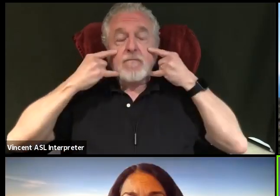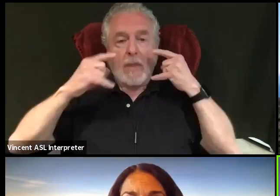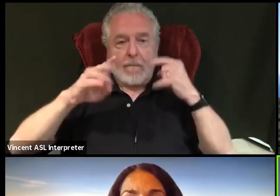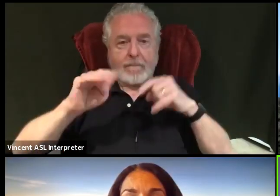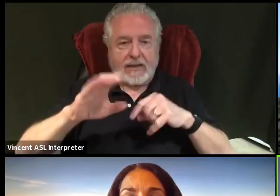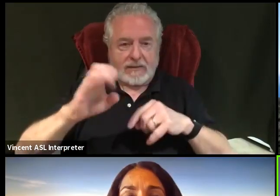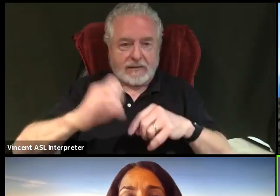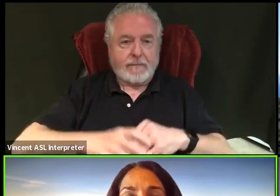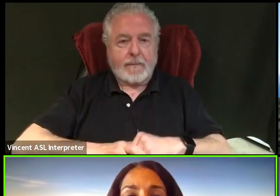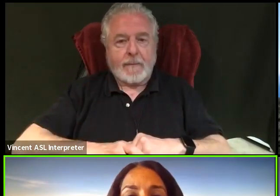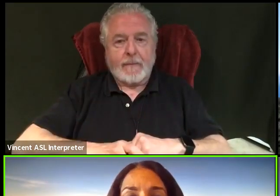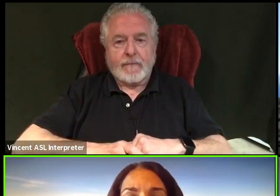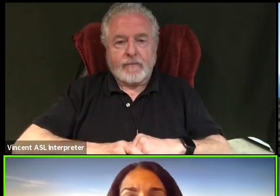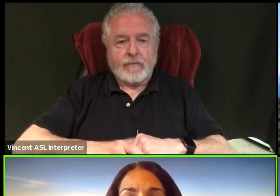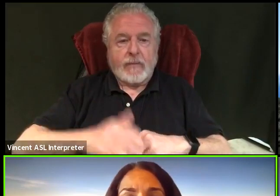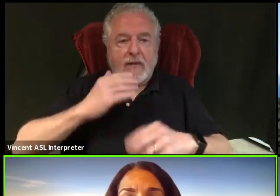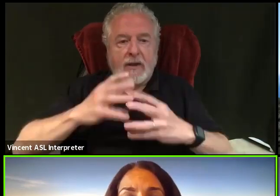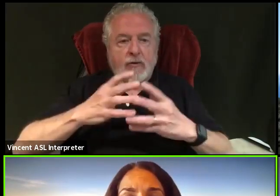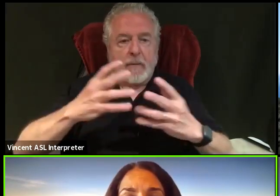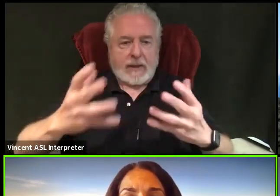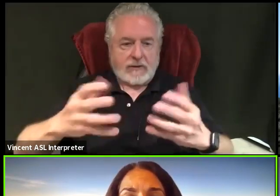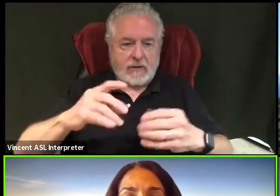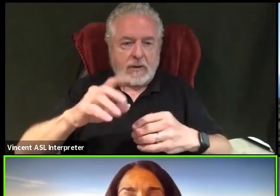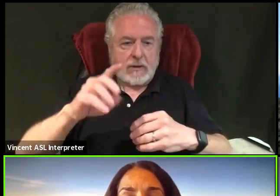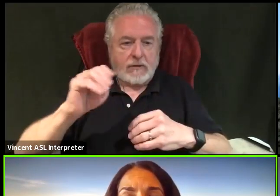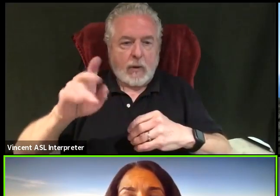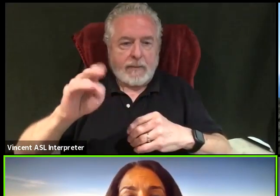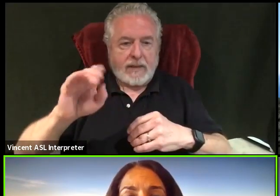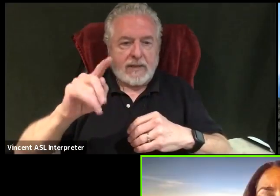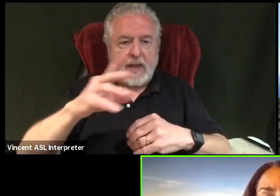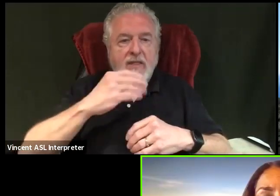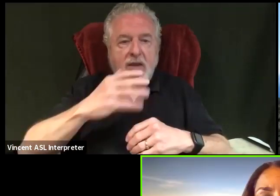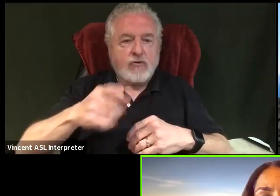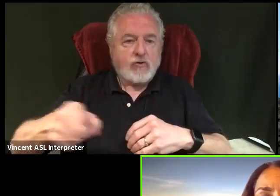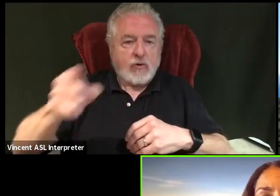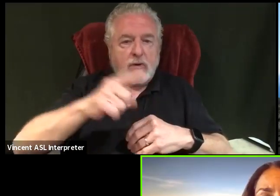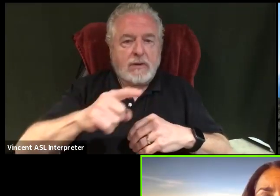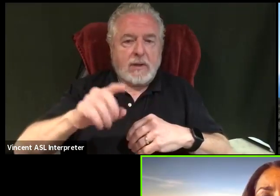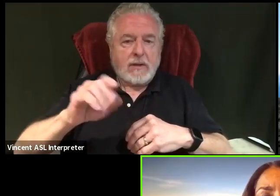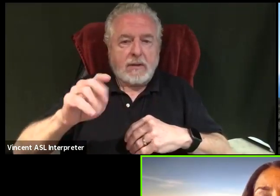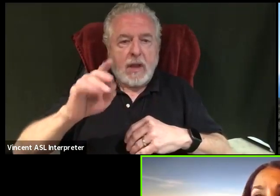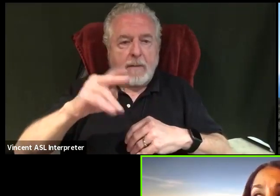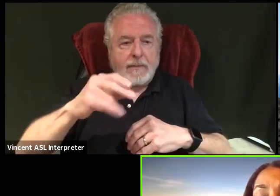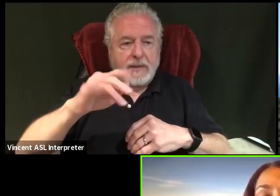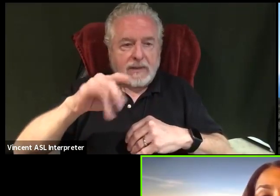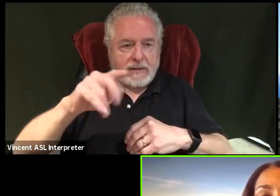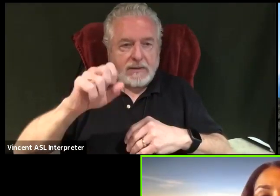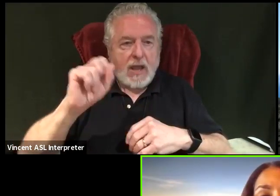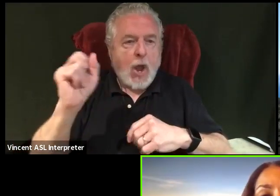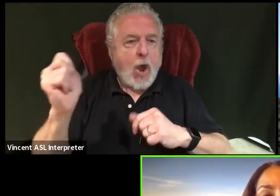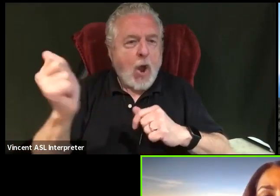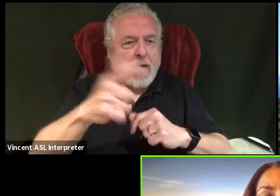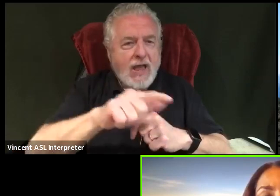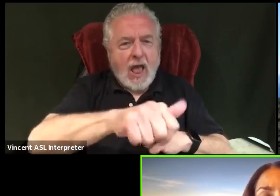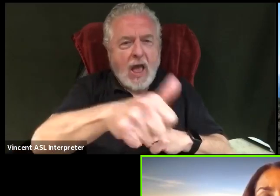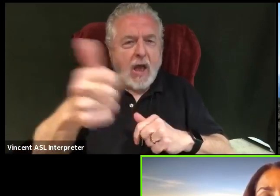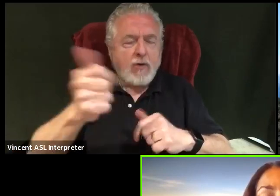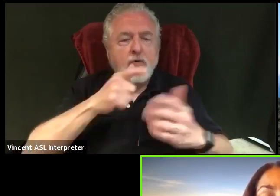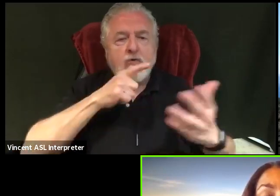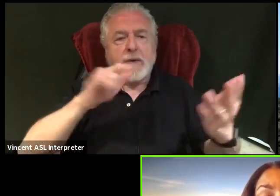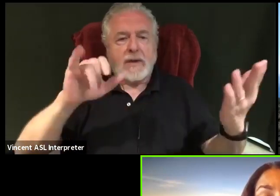Mase? Great. Thank you so much, Supervisor Rabbit. And thank you to Chairwoman Hopkins and everybody else who